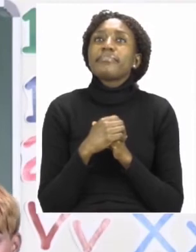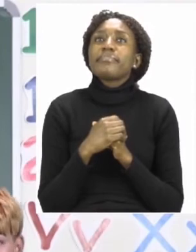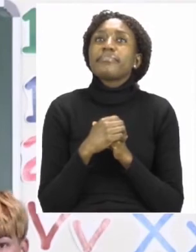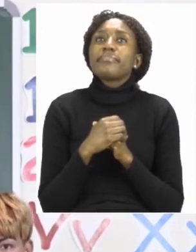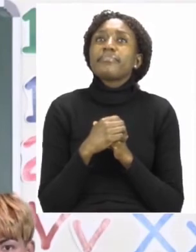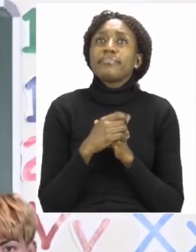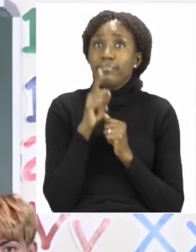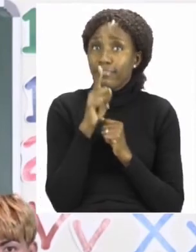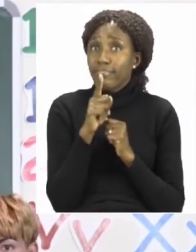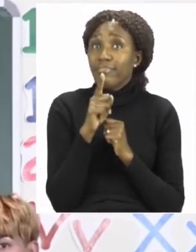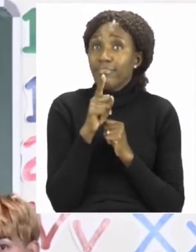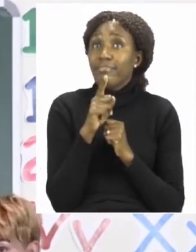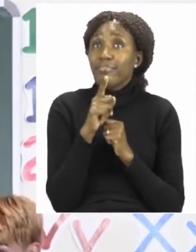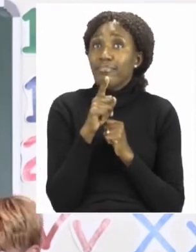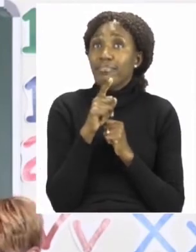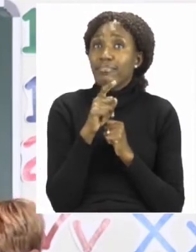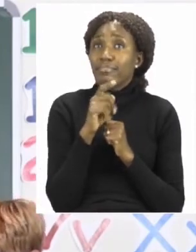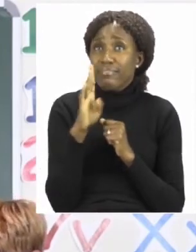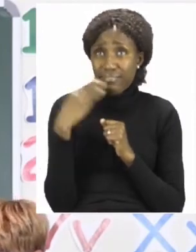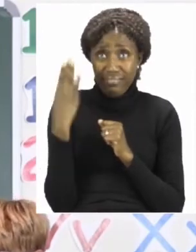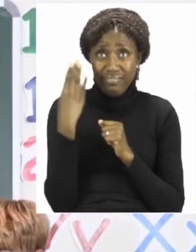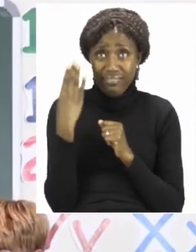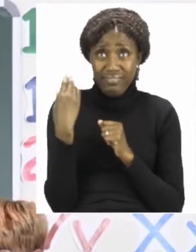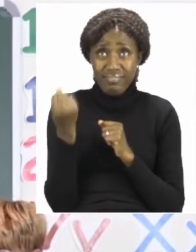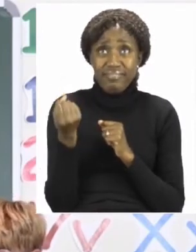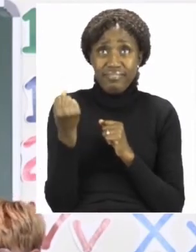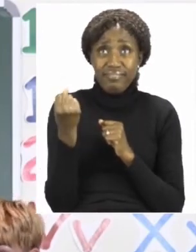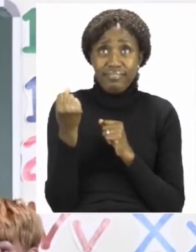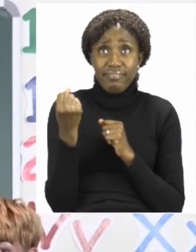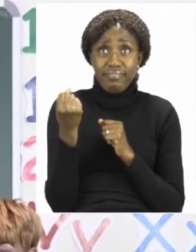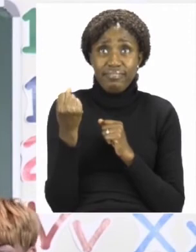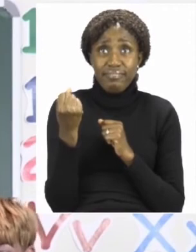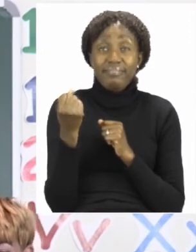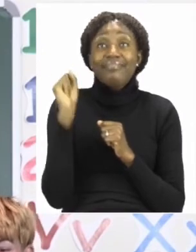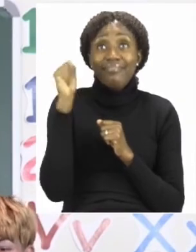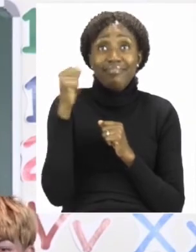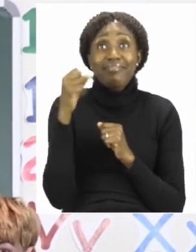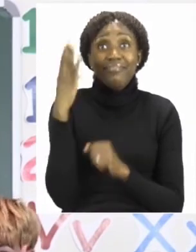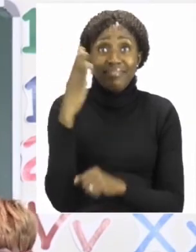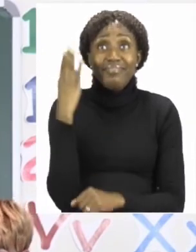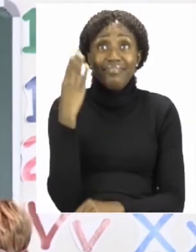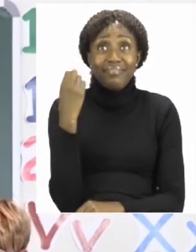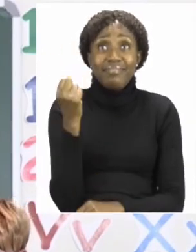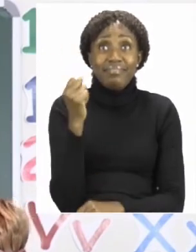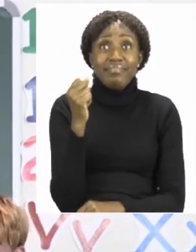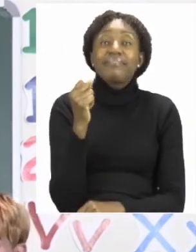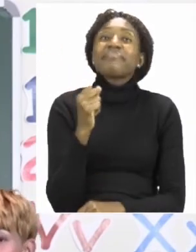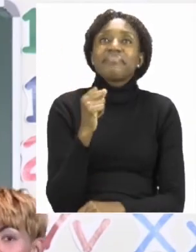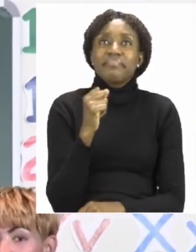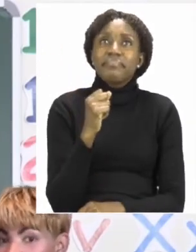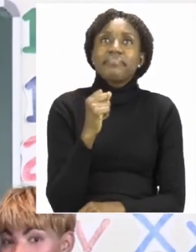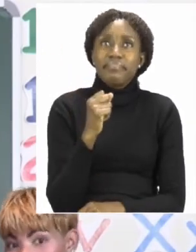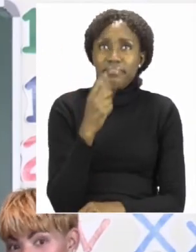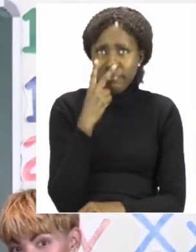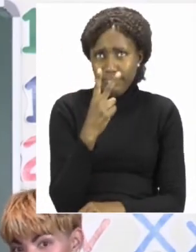have some blue in it that's right over here so